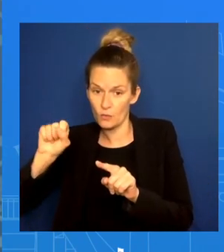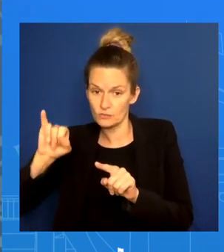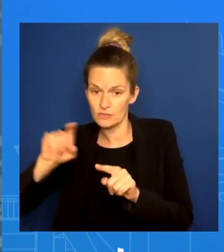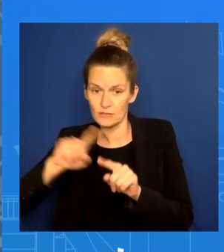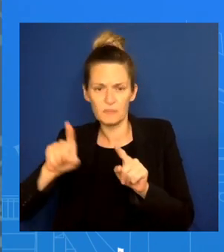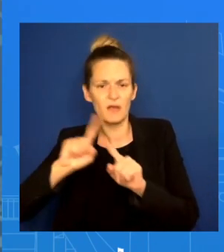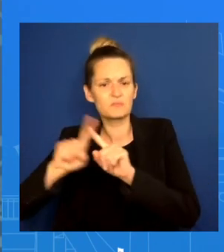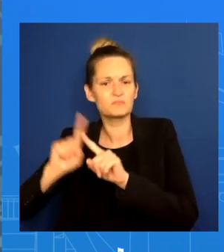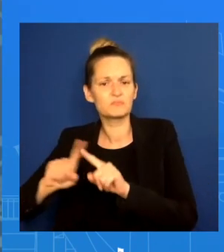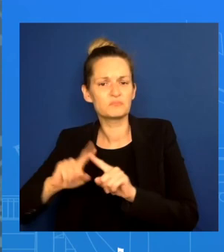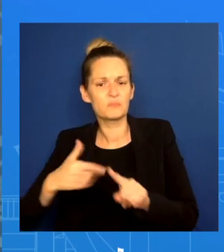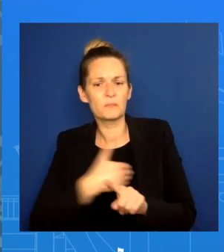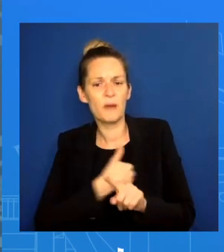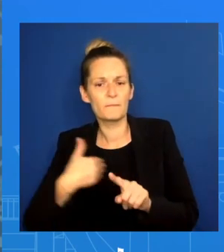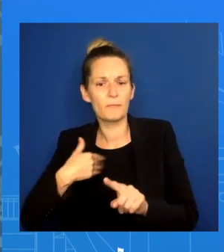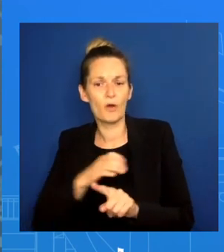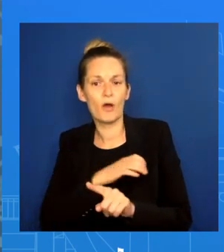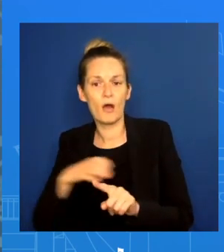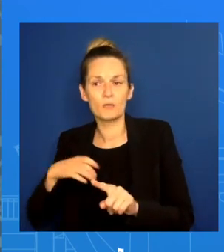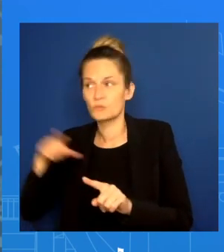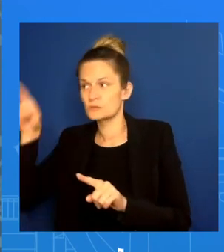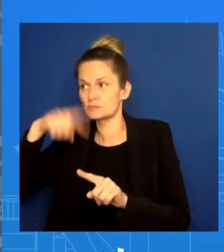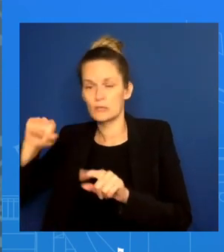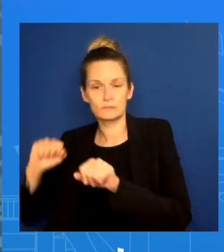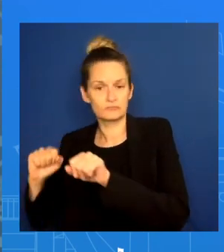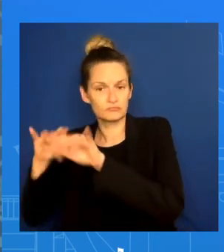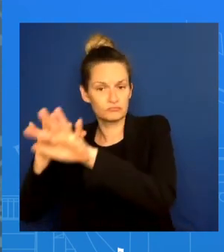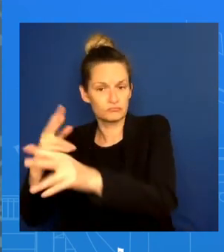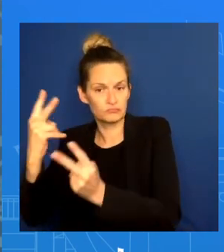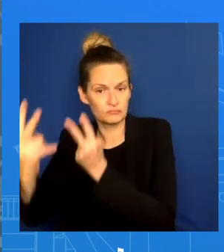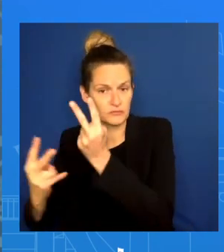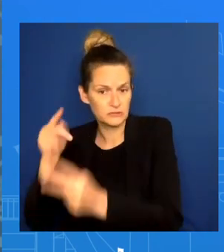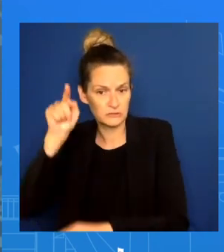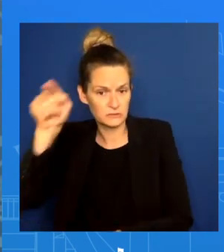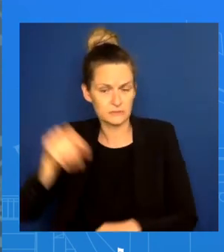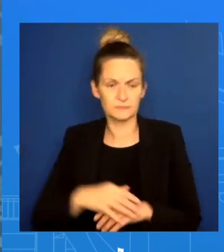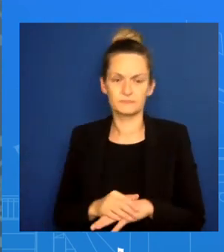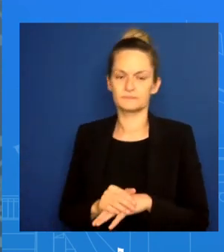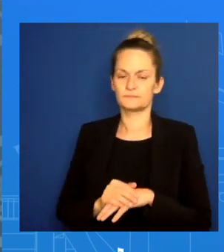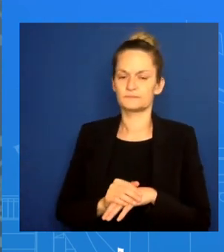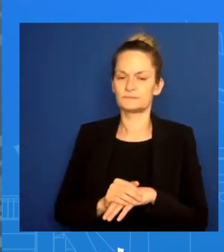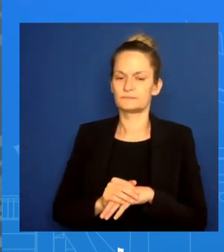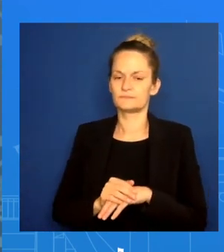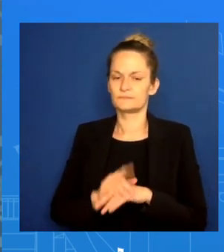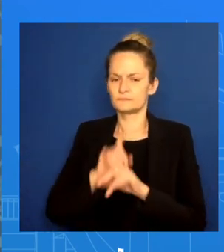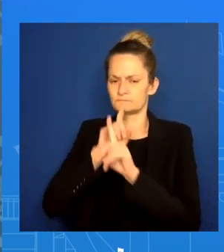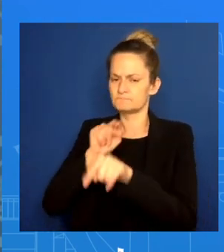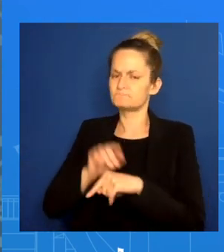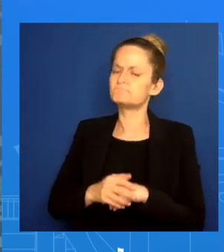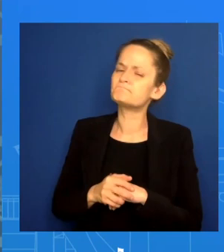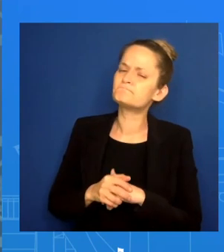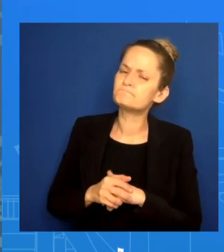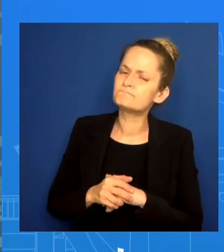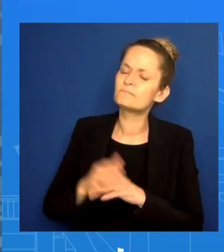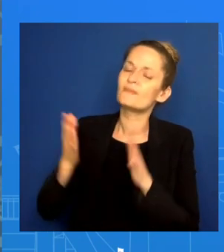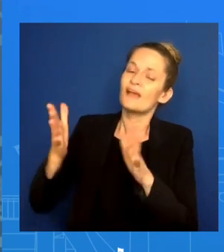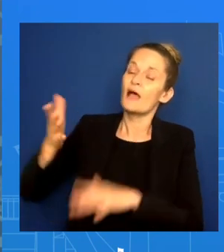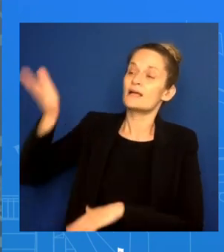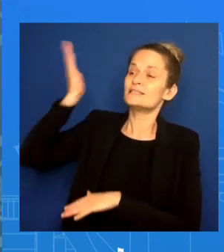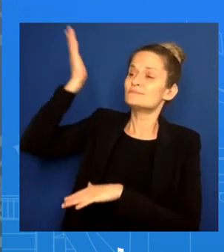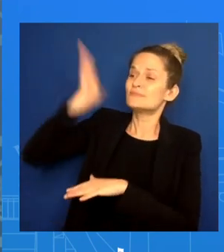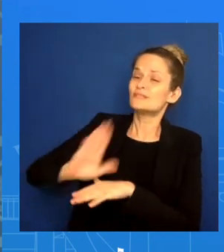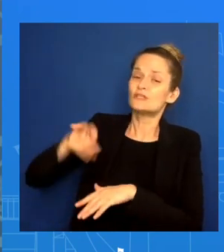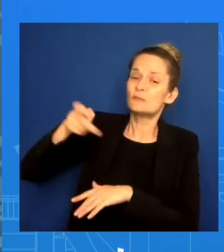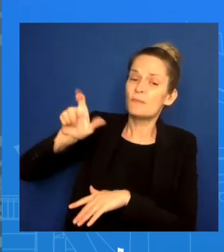Speaker Pelosi's travel. That's really for her and her staff to speak to, and there's been no announcement, as far as I know, no decision made. So that's a better question